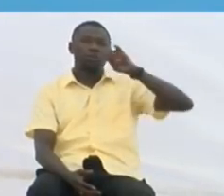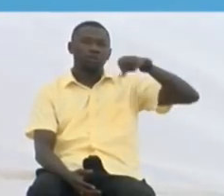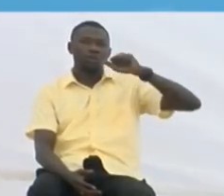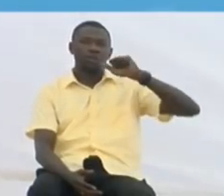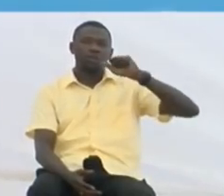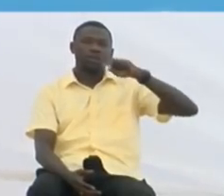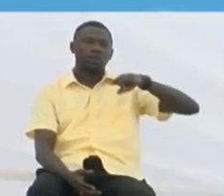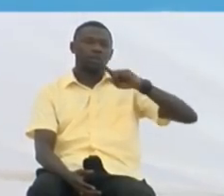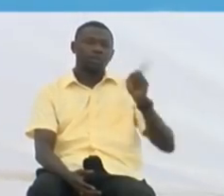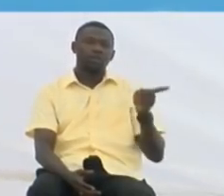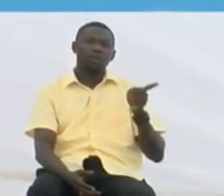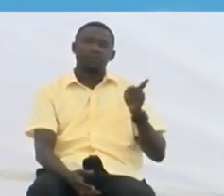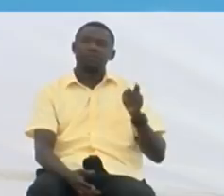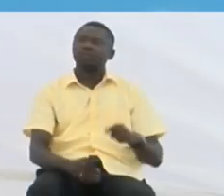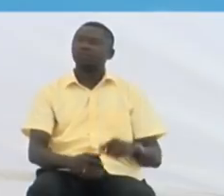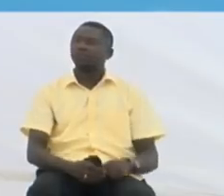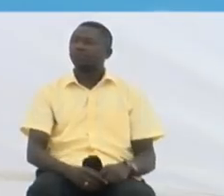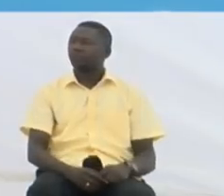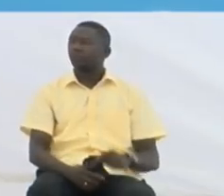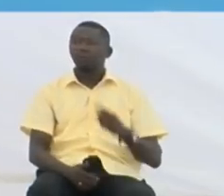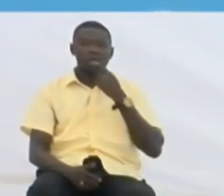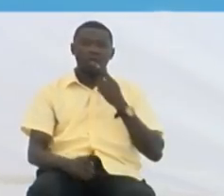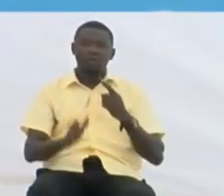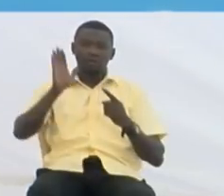that. Mbenkeli lako.